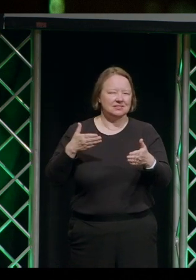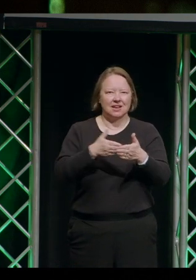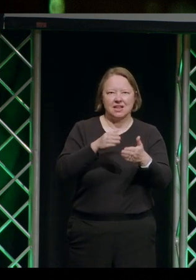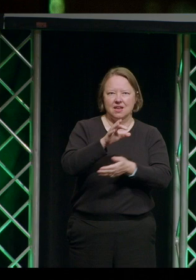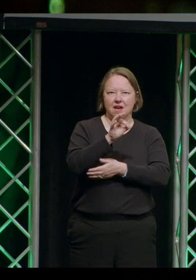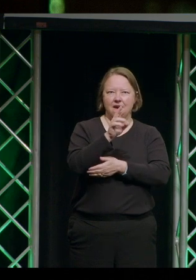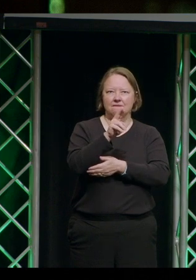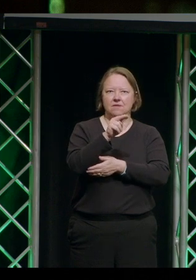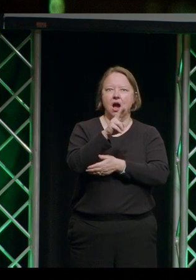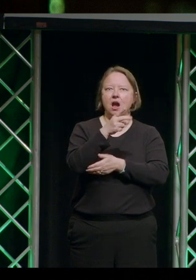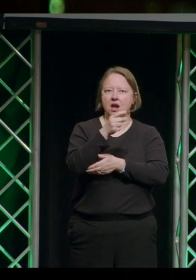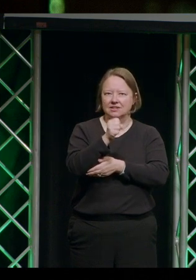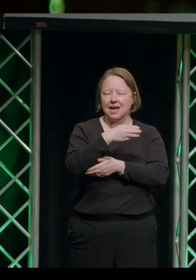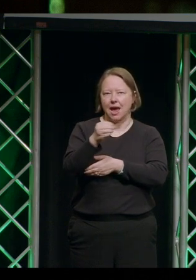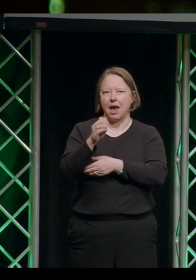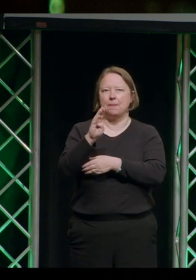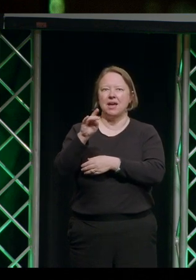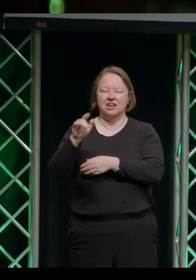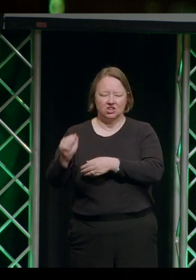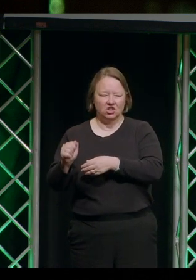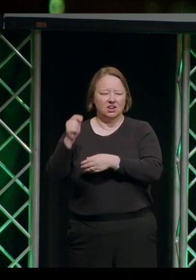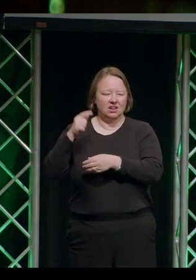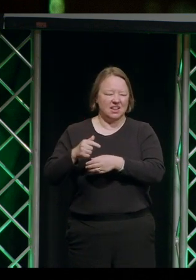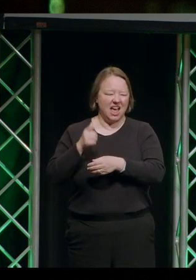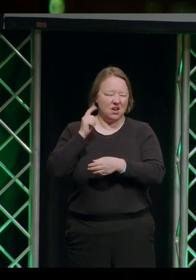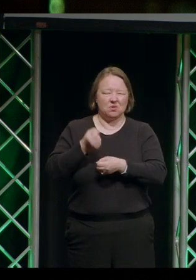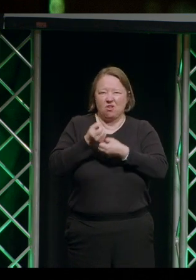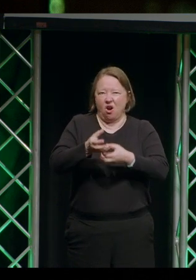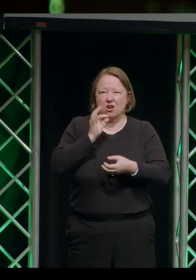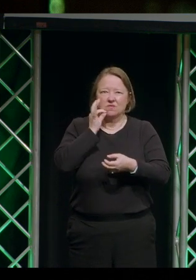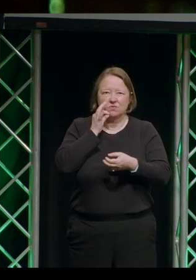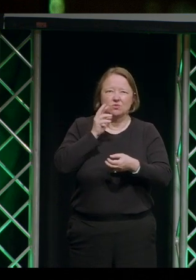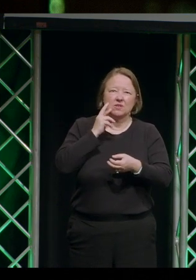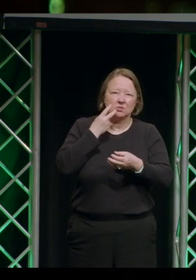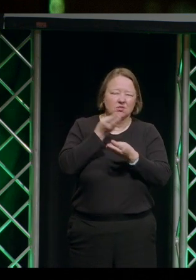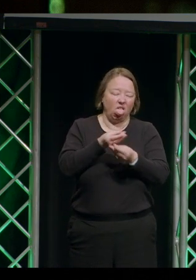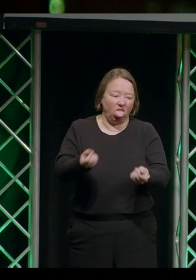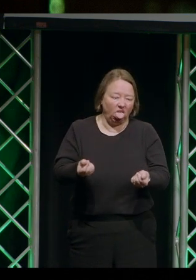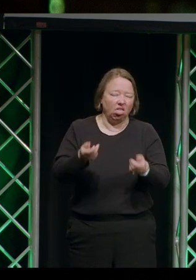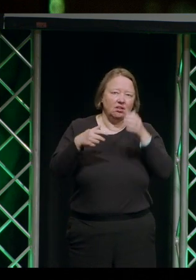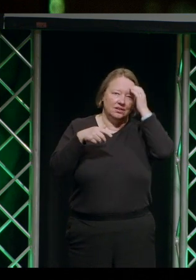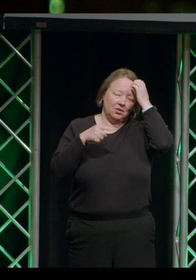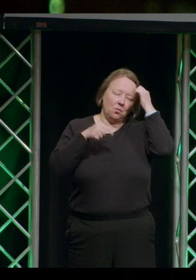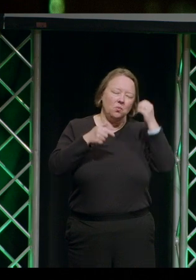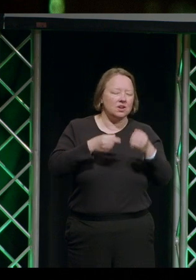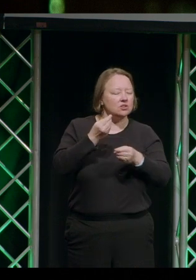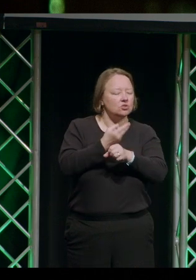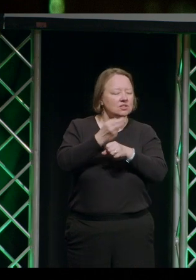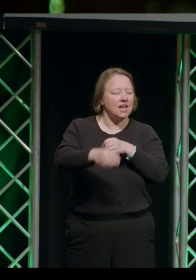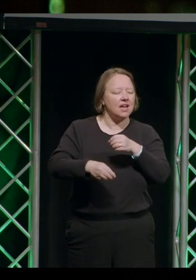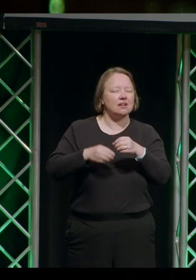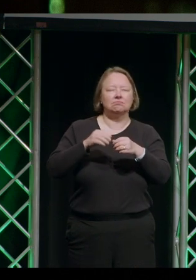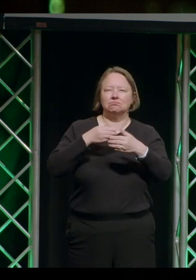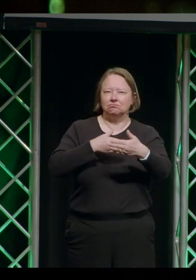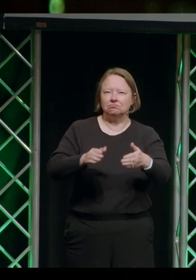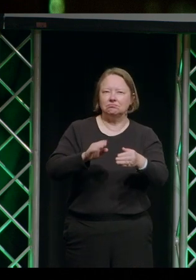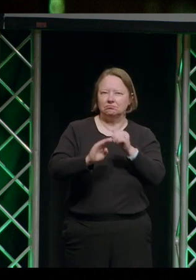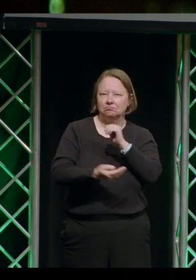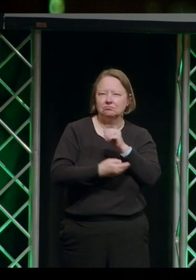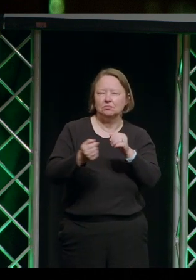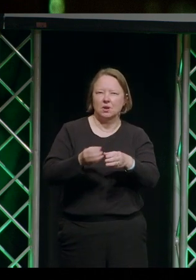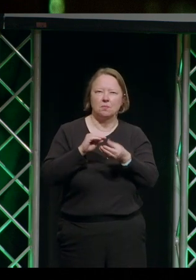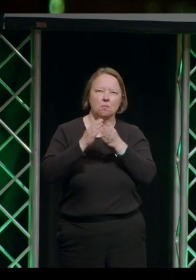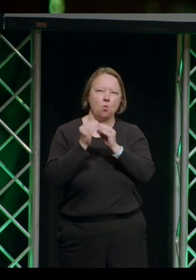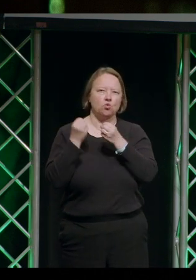bacteria that are spoilage-causing. We were also able to show that it can be customized to be strong or flexible through mechanical stress